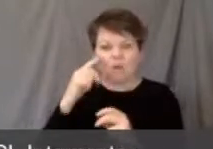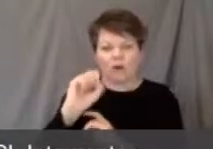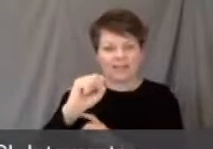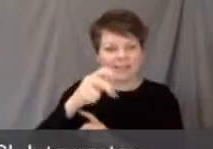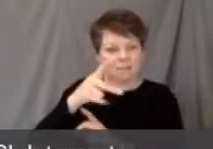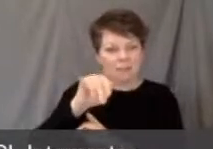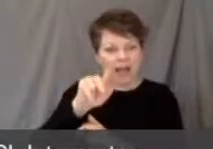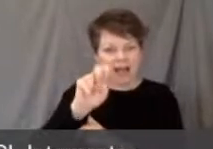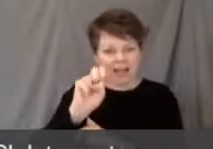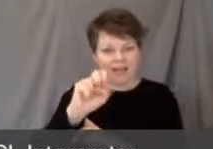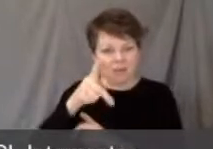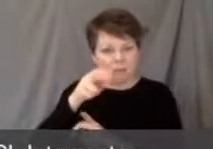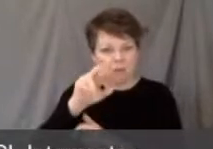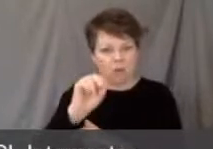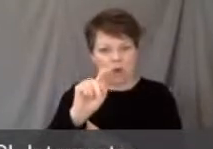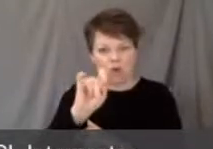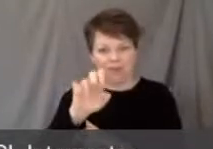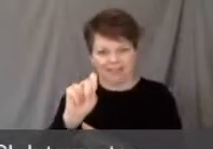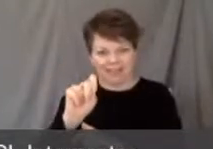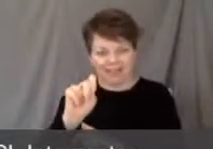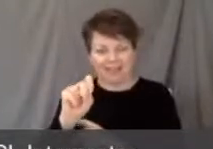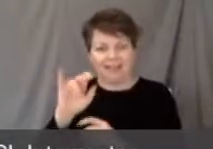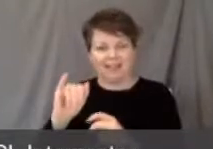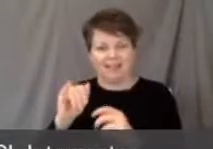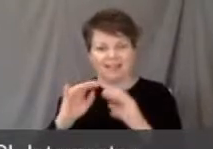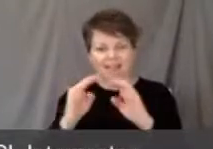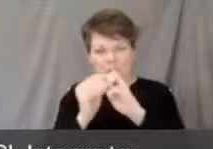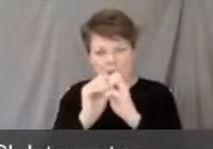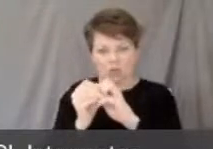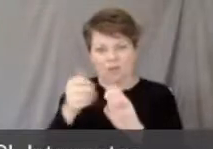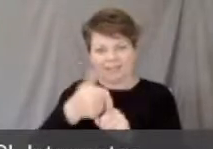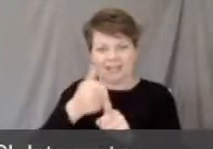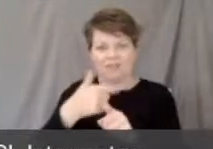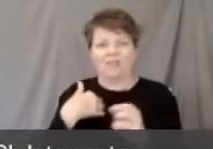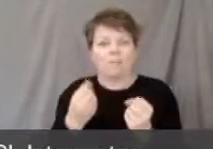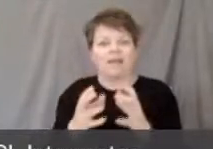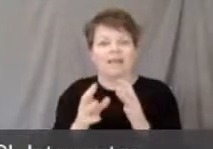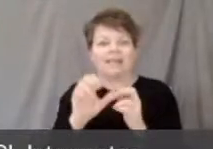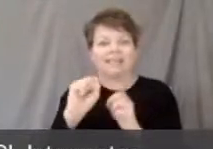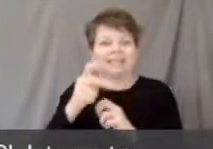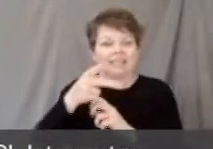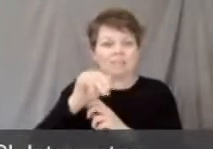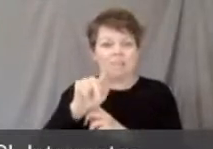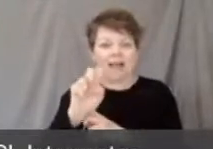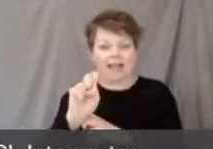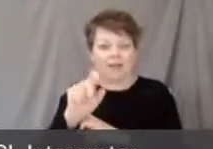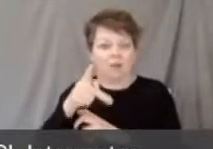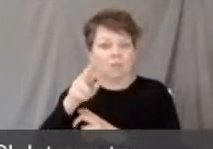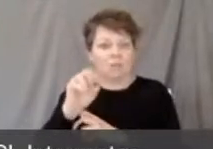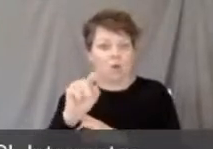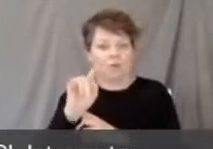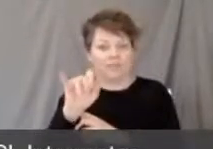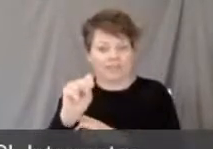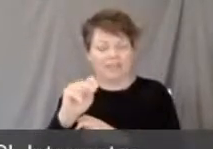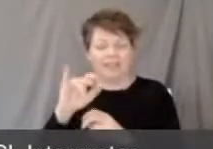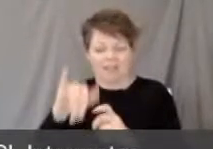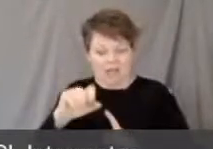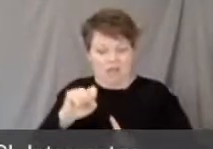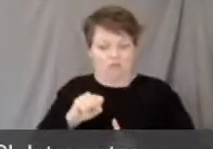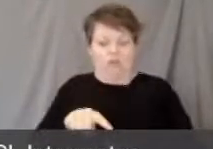COVID virus molecule itself has lots of little spike proteins, and it makes one of those that triggers our immune